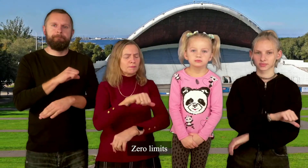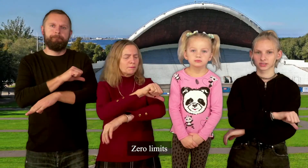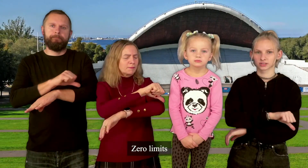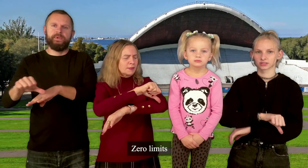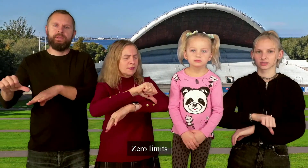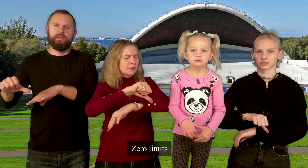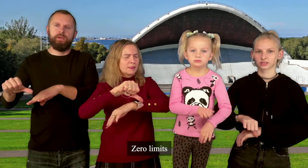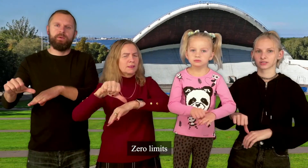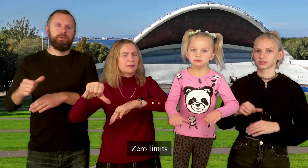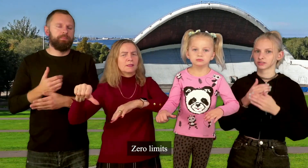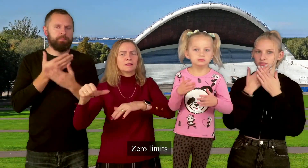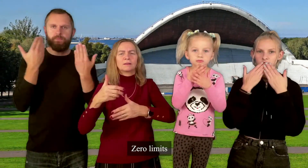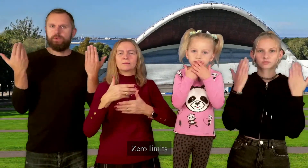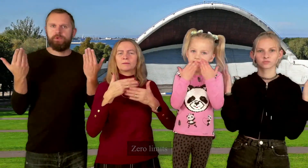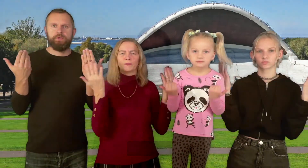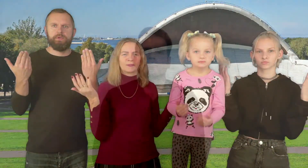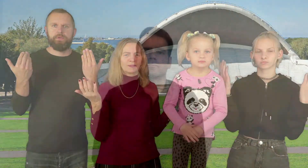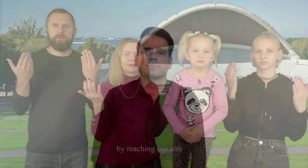zero